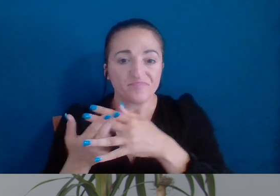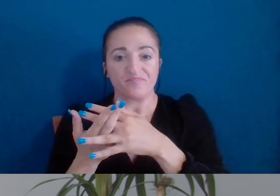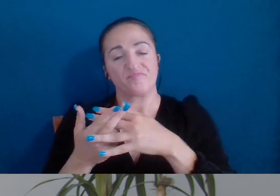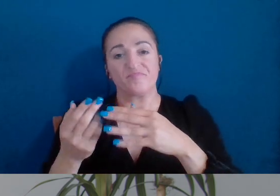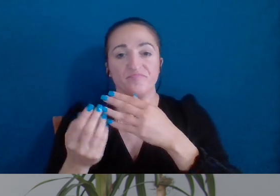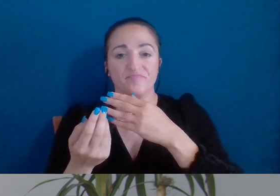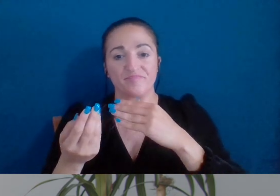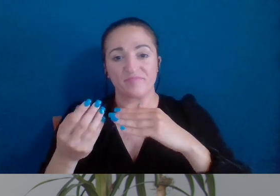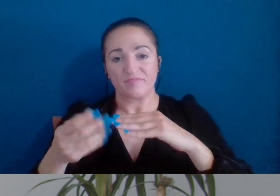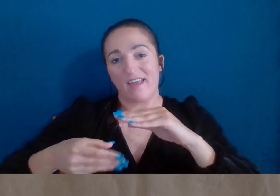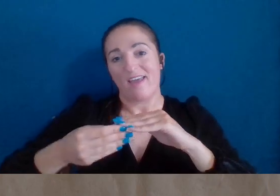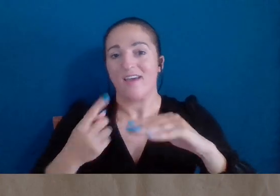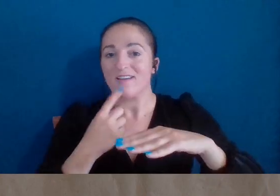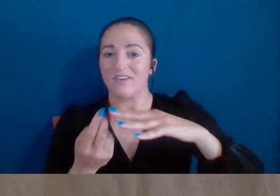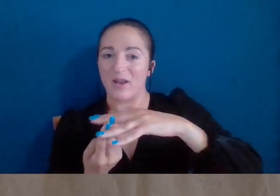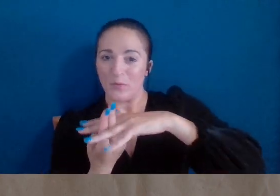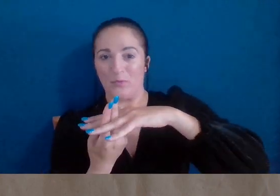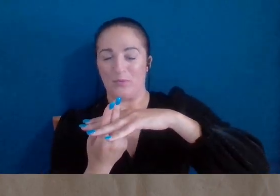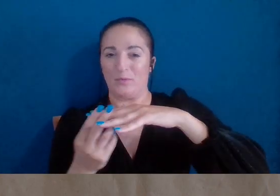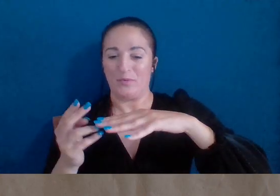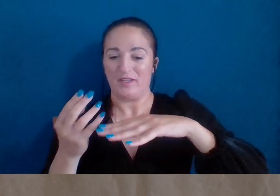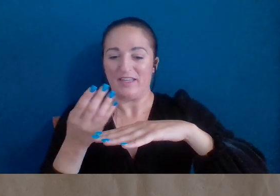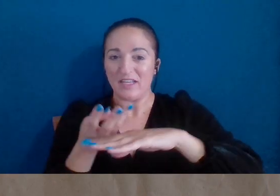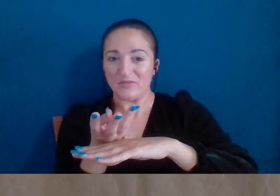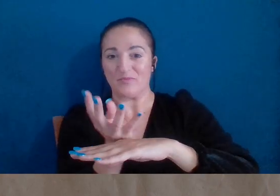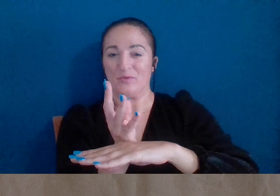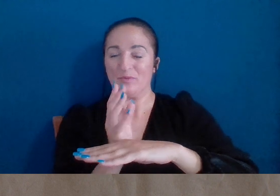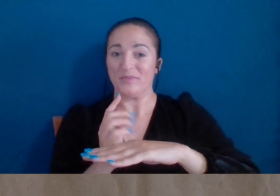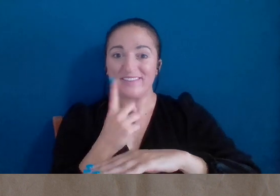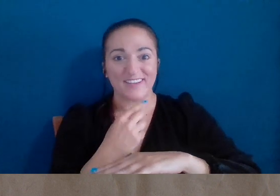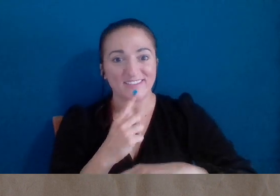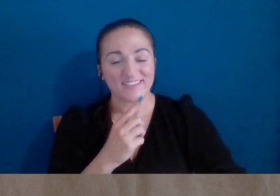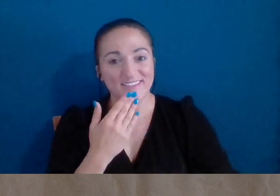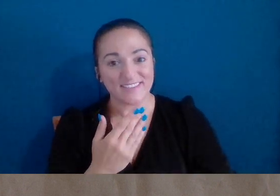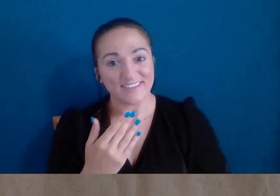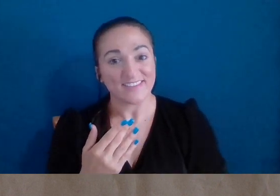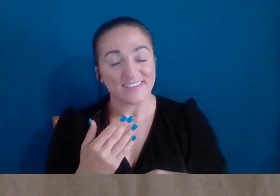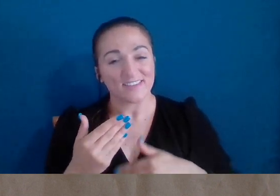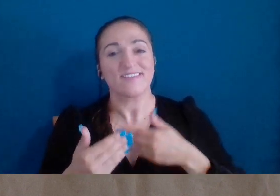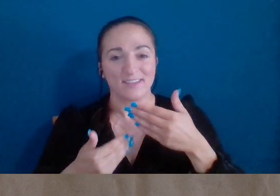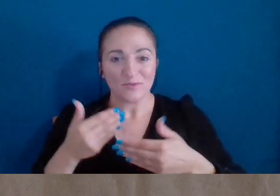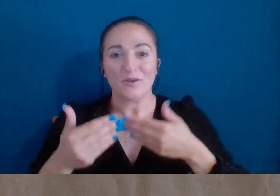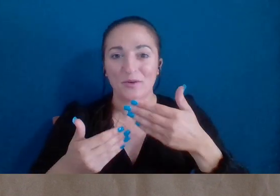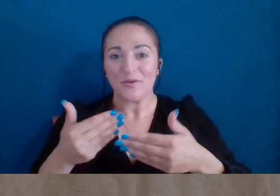That looks pretty good, right? Hooray, it's art. I'm just gonna keep going.